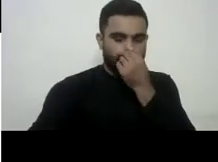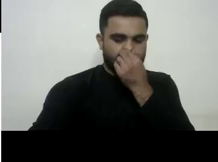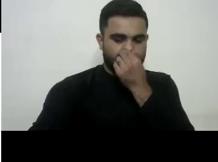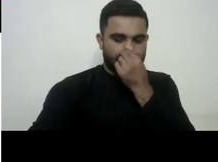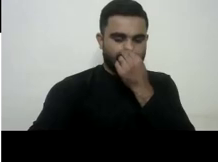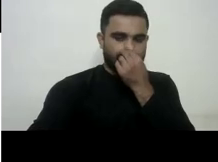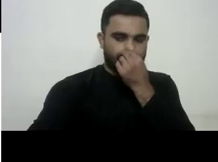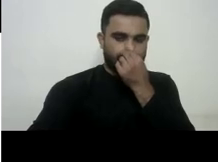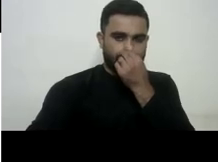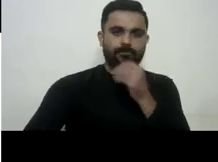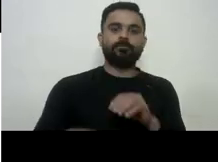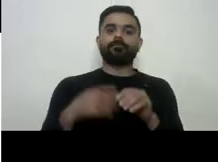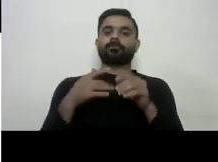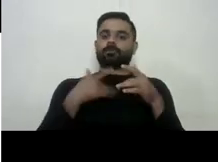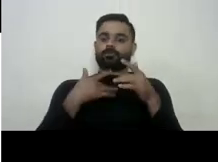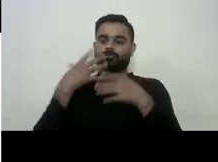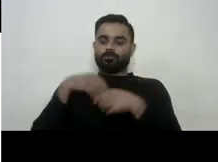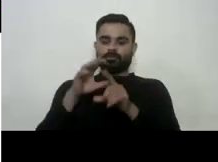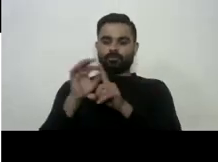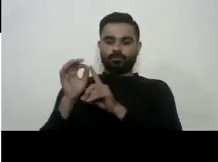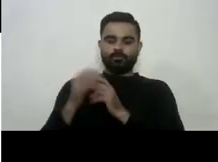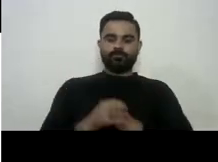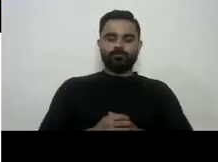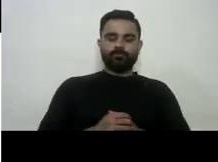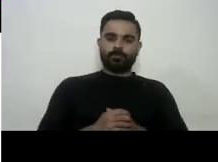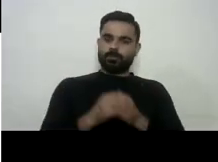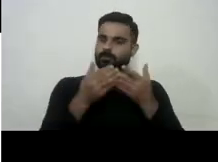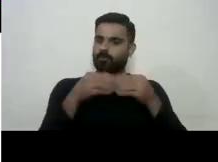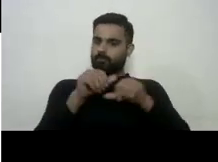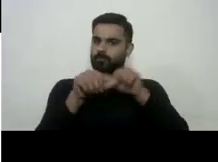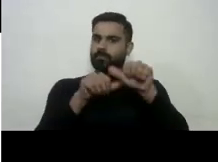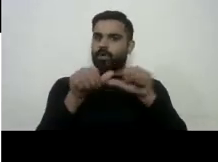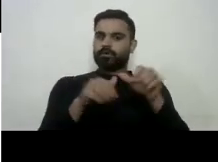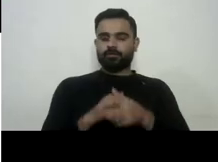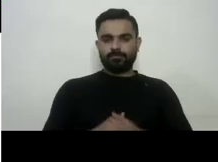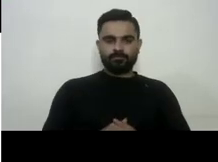talk. Okay, that can be done with lower classes.